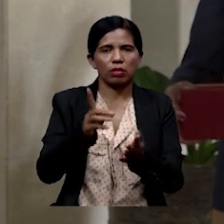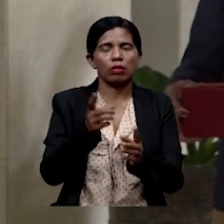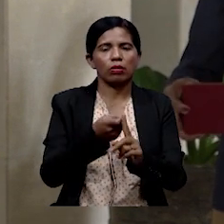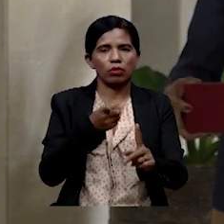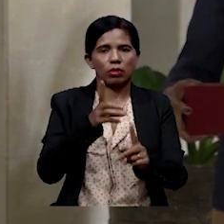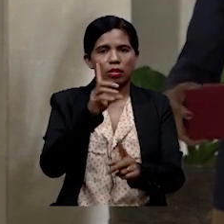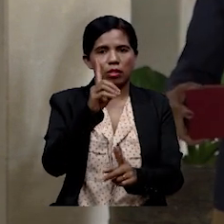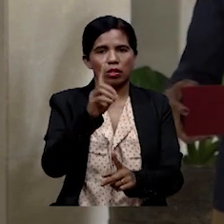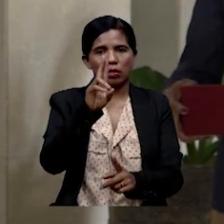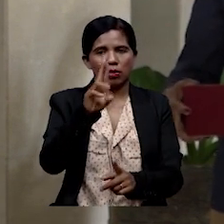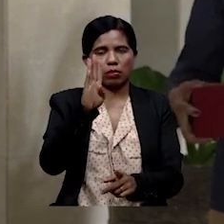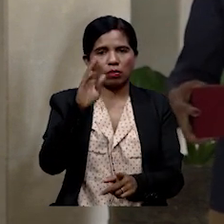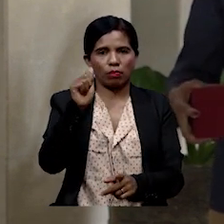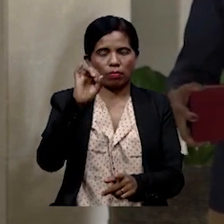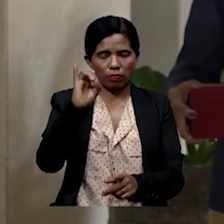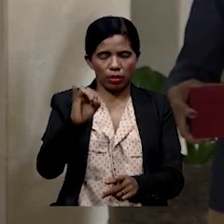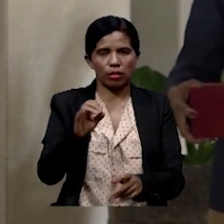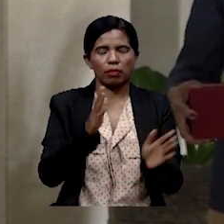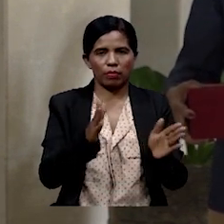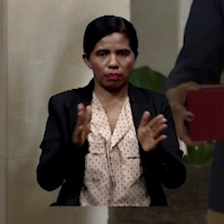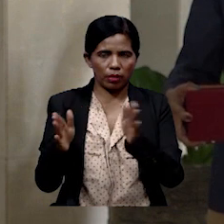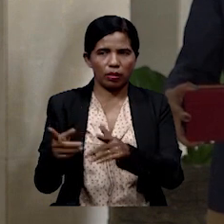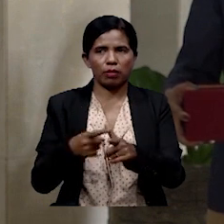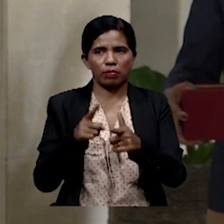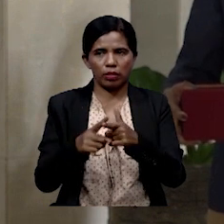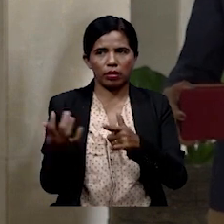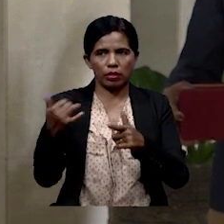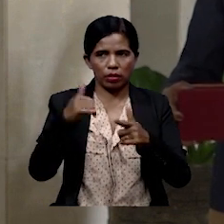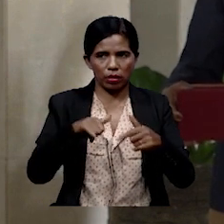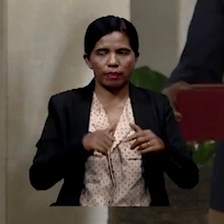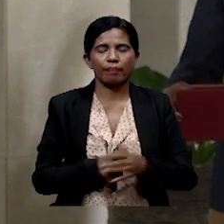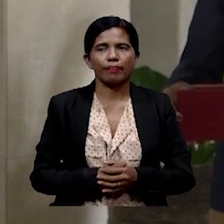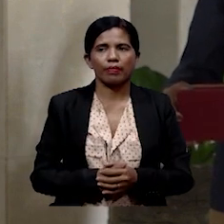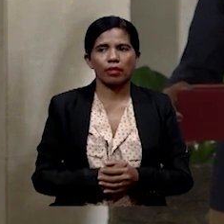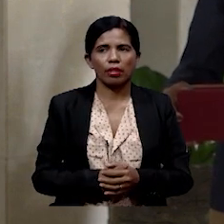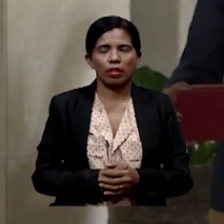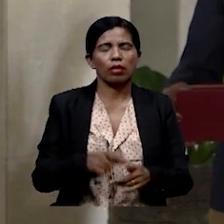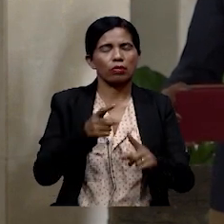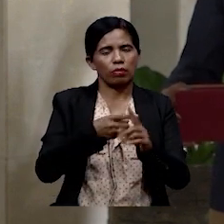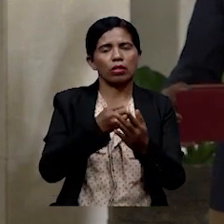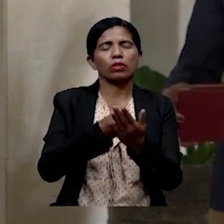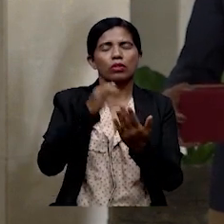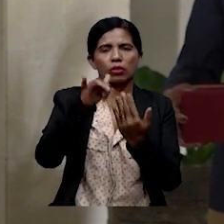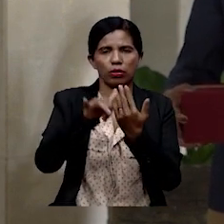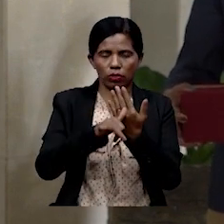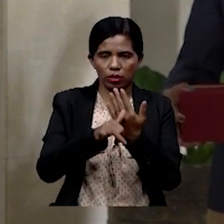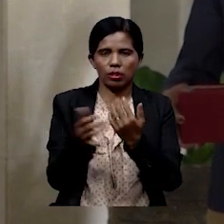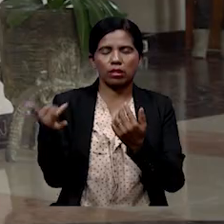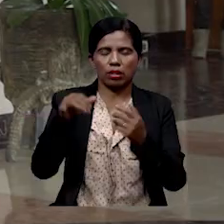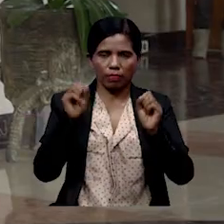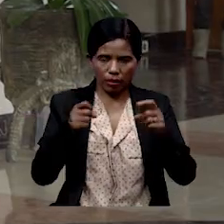usi Encanto Jobs Global, se preparou, depois vai ser colo, vai ser. Espera, e Zuli, nelaran, ser bele